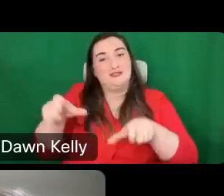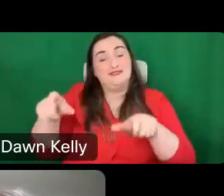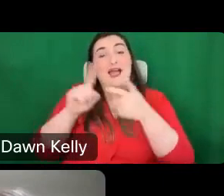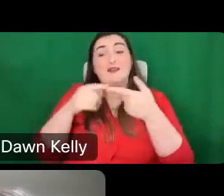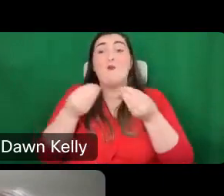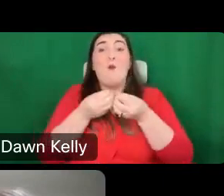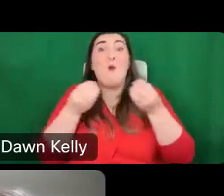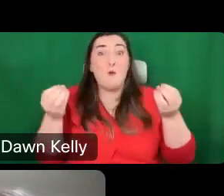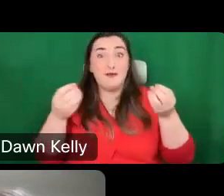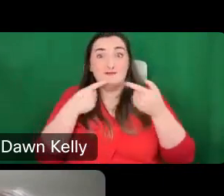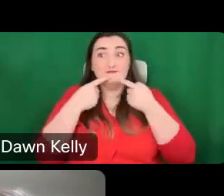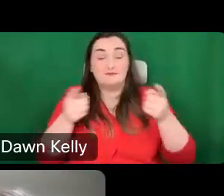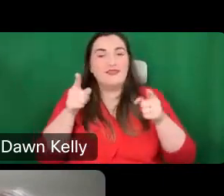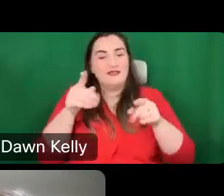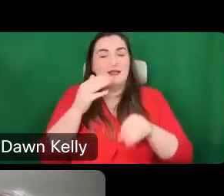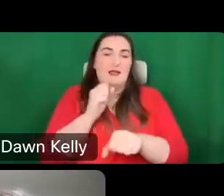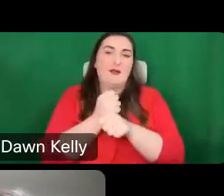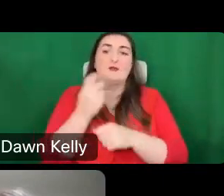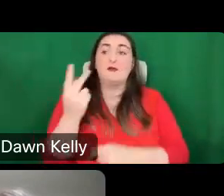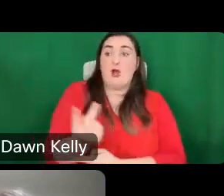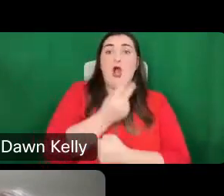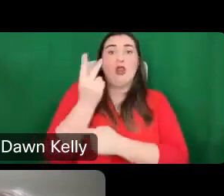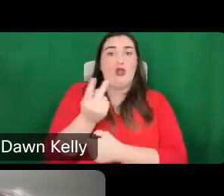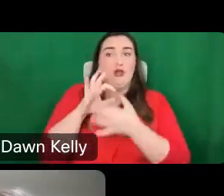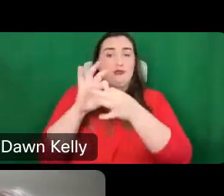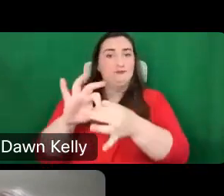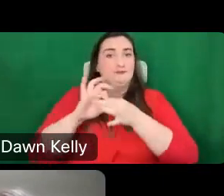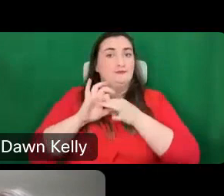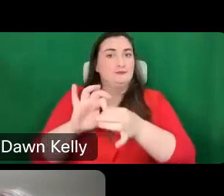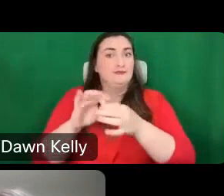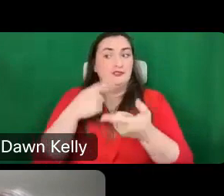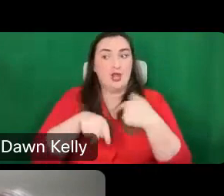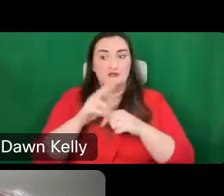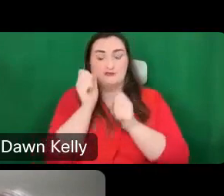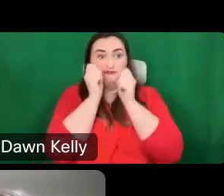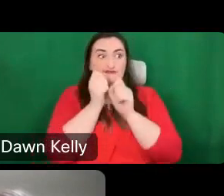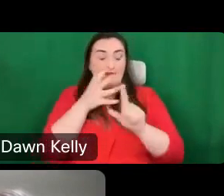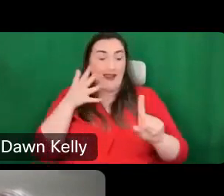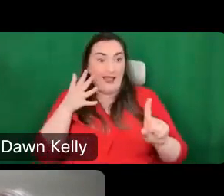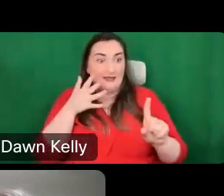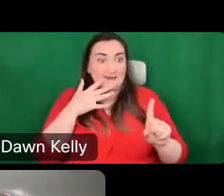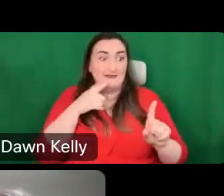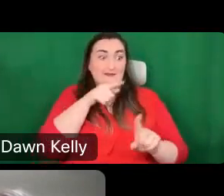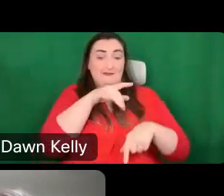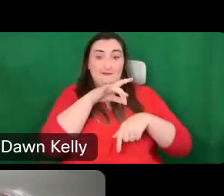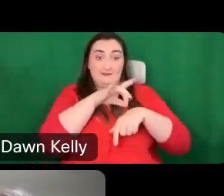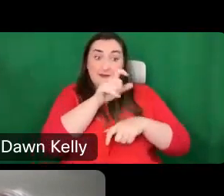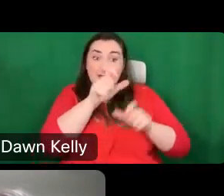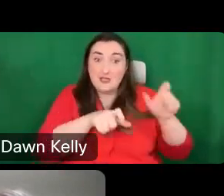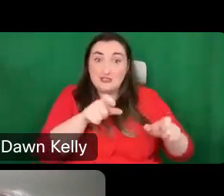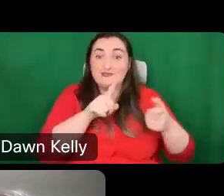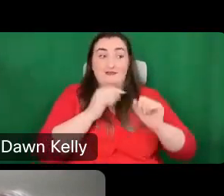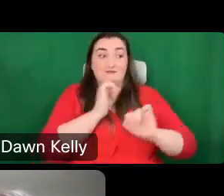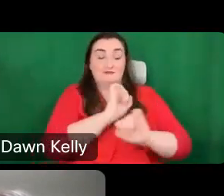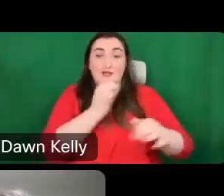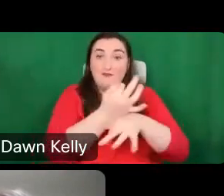disclosure is absolutely, it's about partnership. It's, as Bernie described it there, it's about us realising that the patient himself and his family